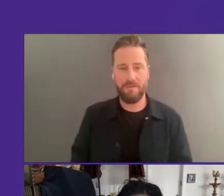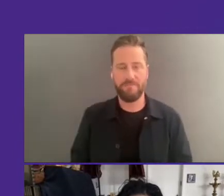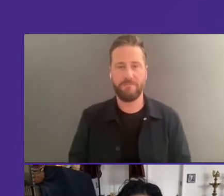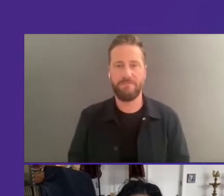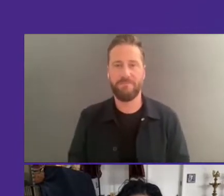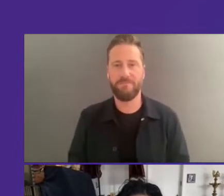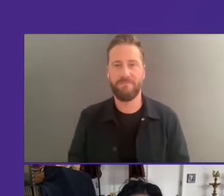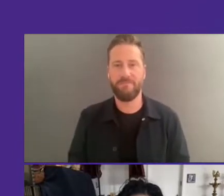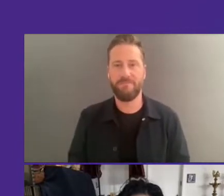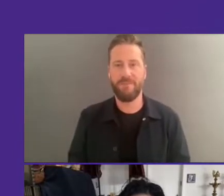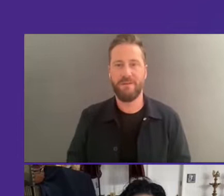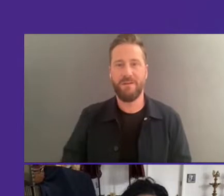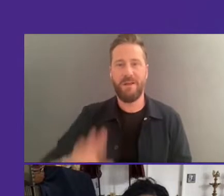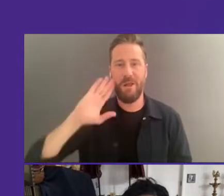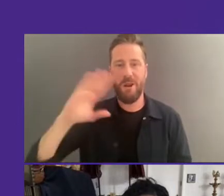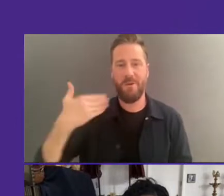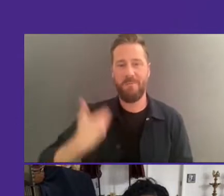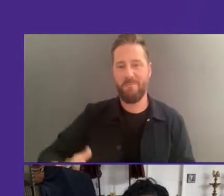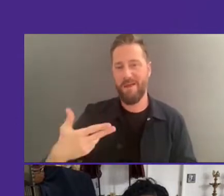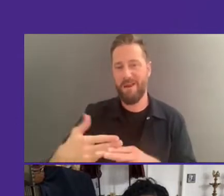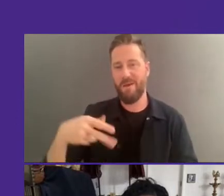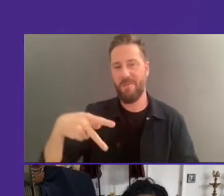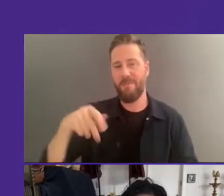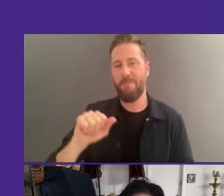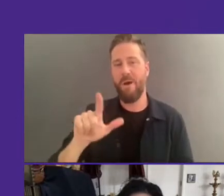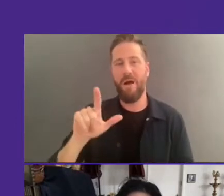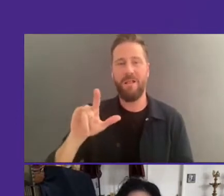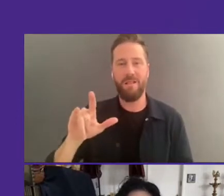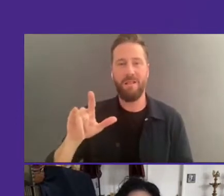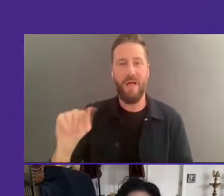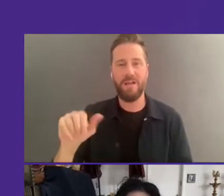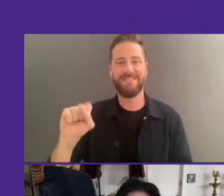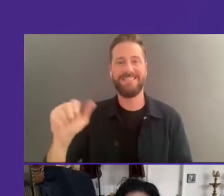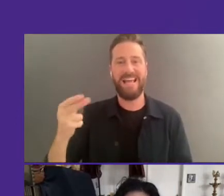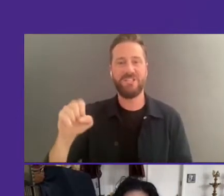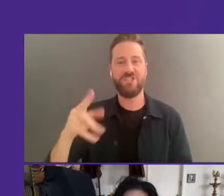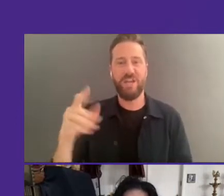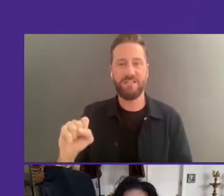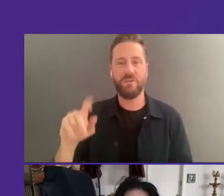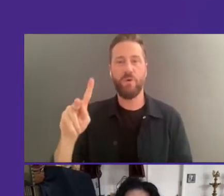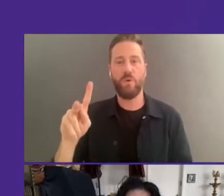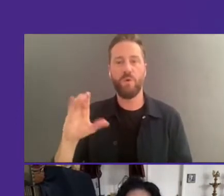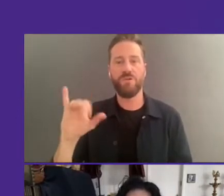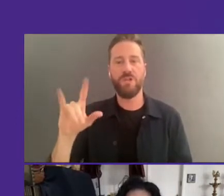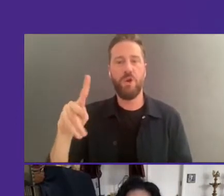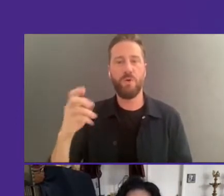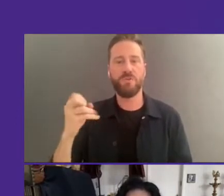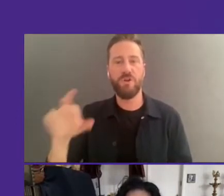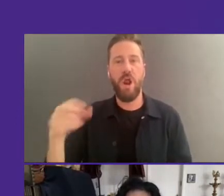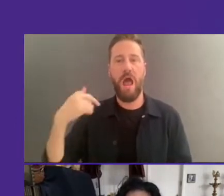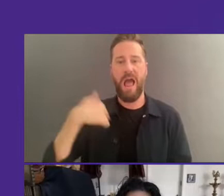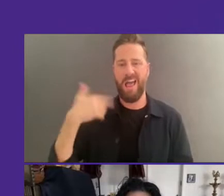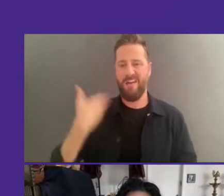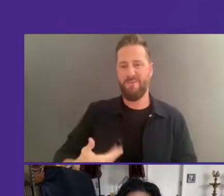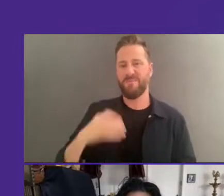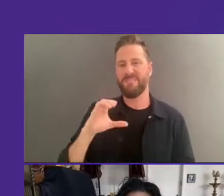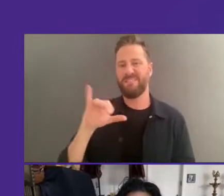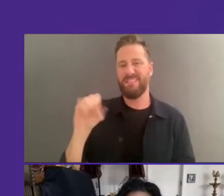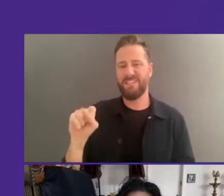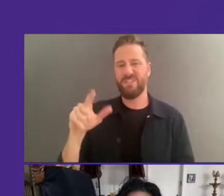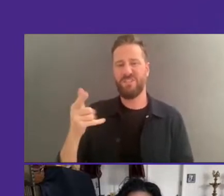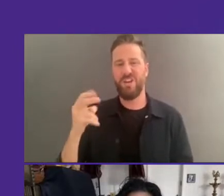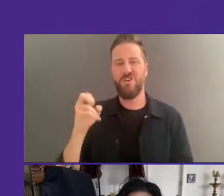Good morning. My name is Paula Sánchez-Kucukozer. I identify as a cisgender woman, and my pronouns